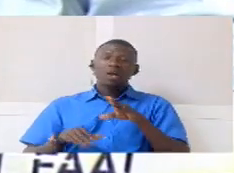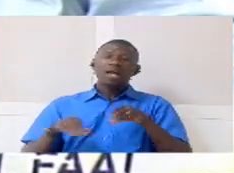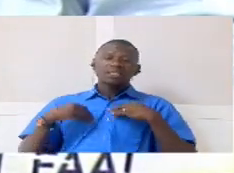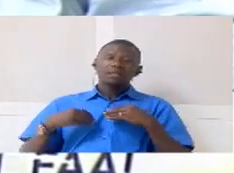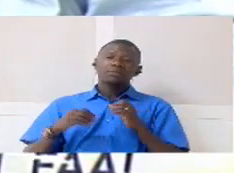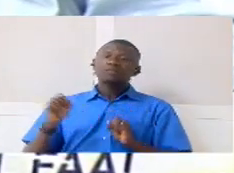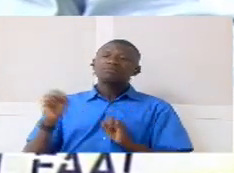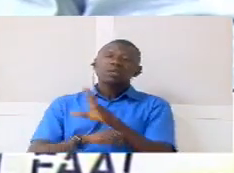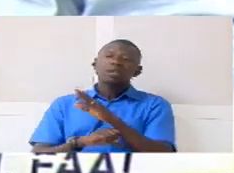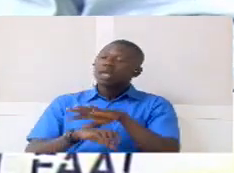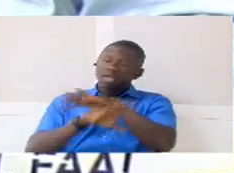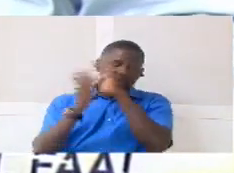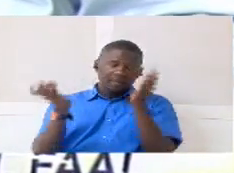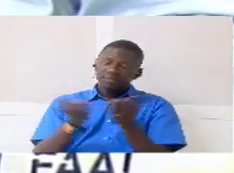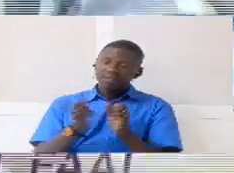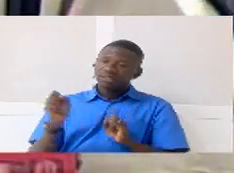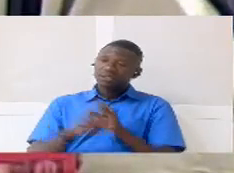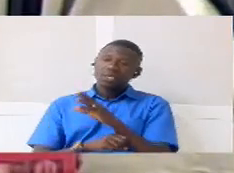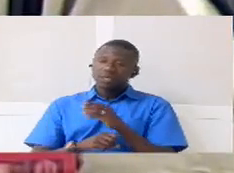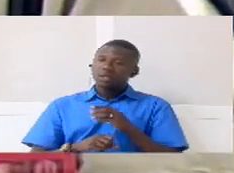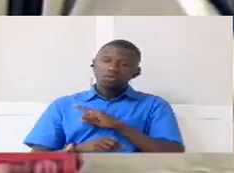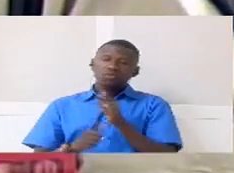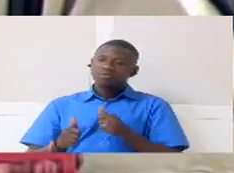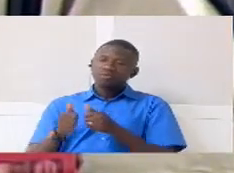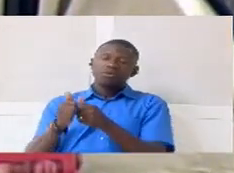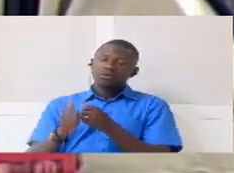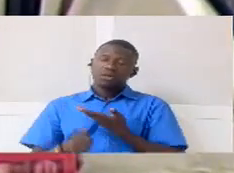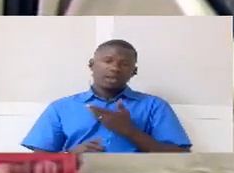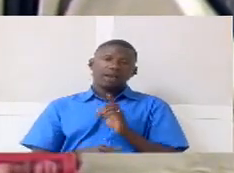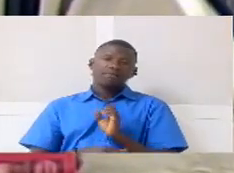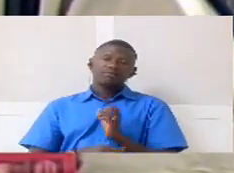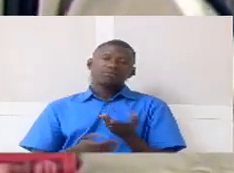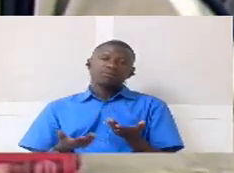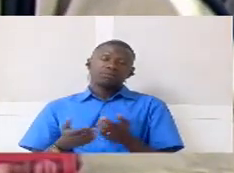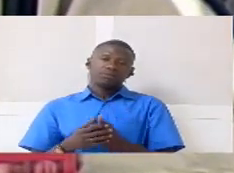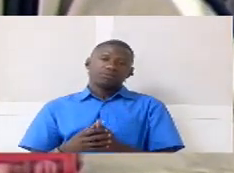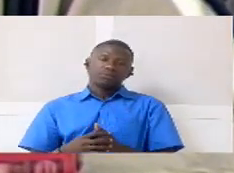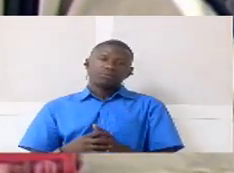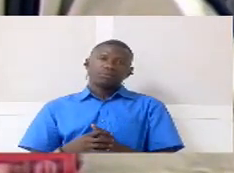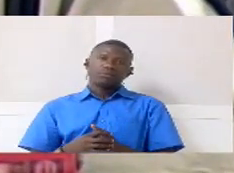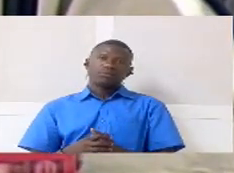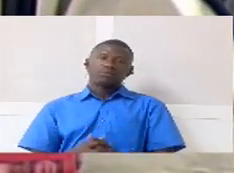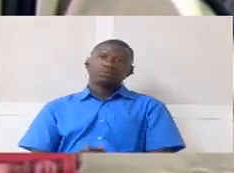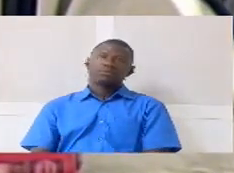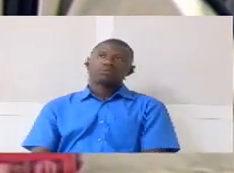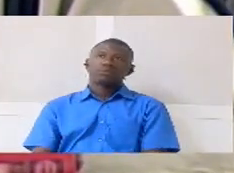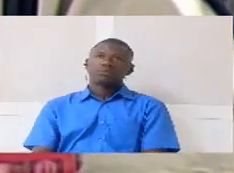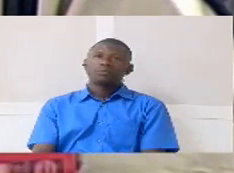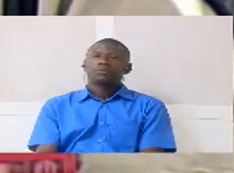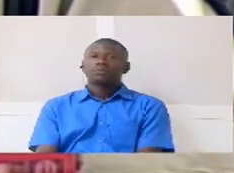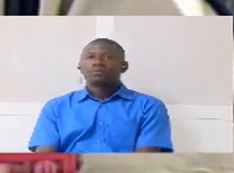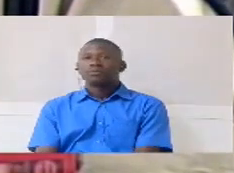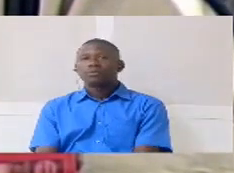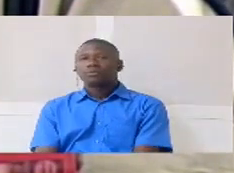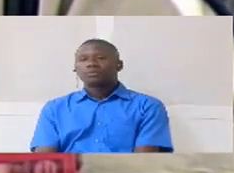tamala atla kangola te lafta ye menke imanso wala. Fa nga musodori instead geto barhani saying ngari instead nyawnya devila